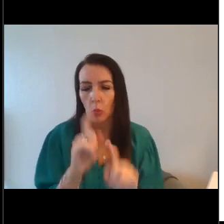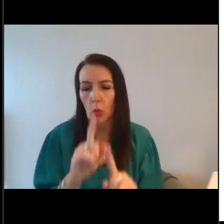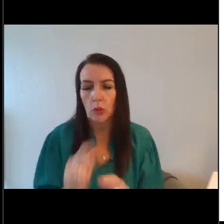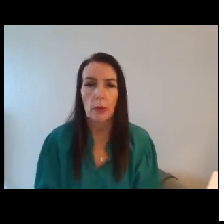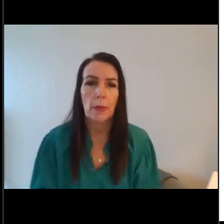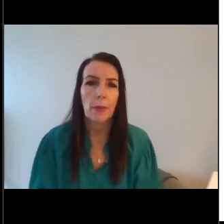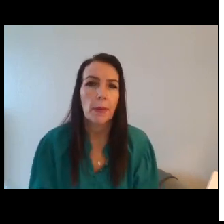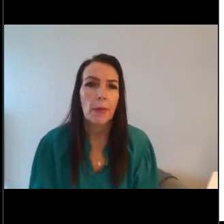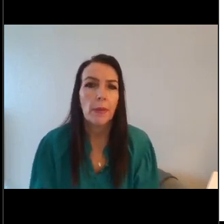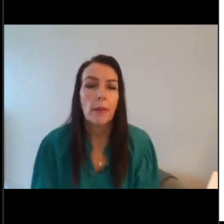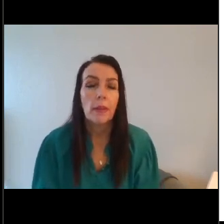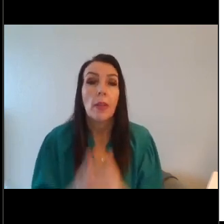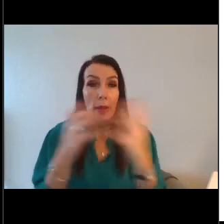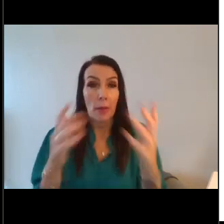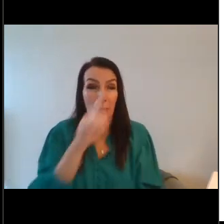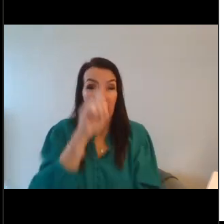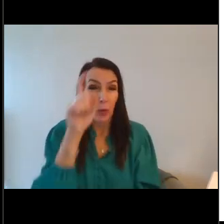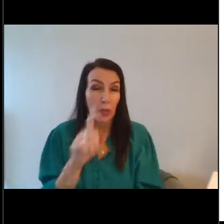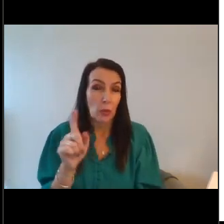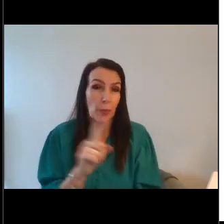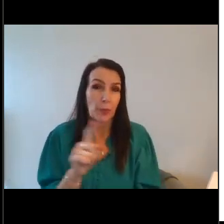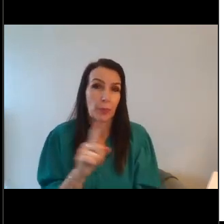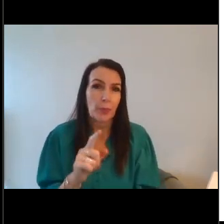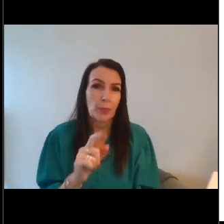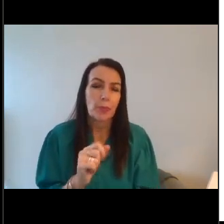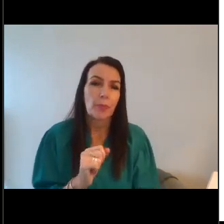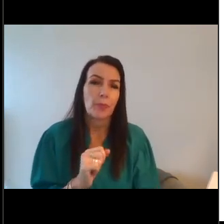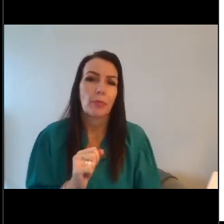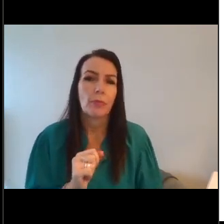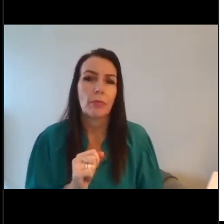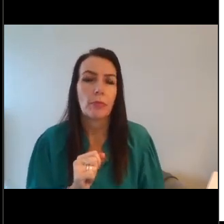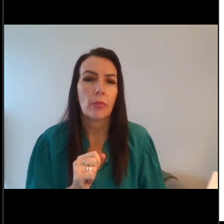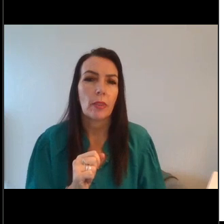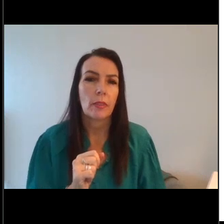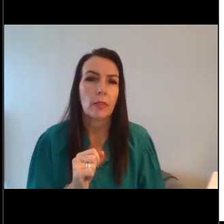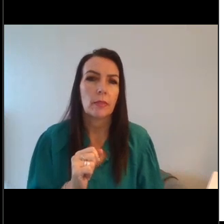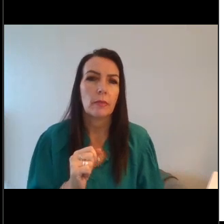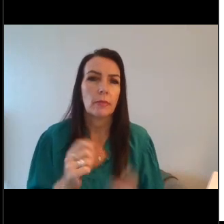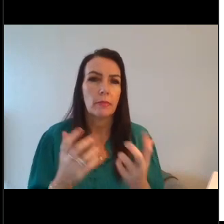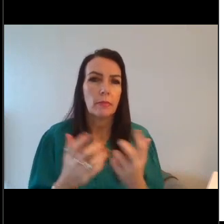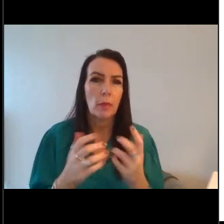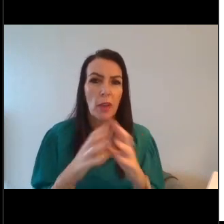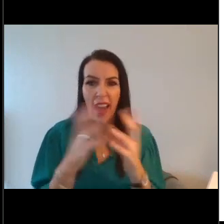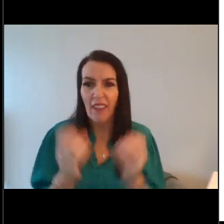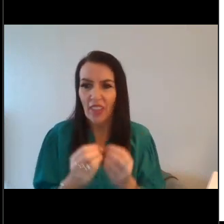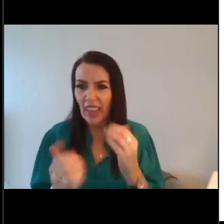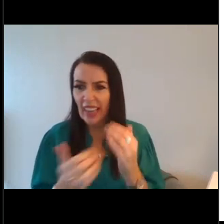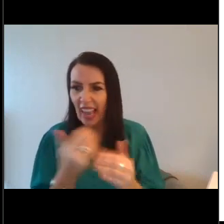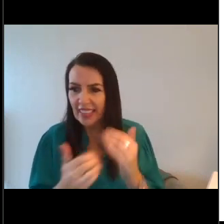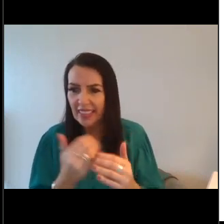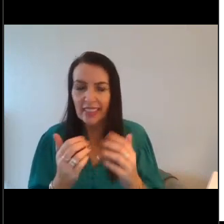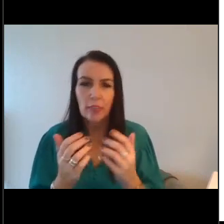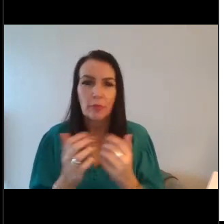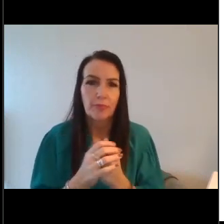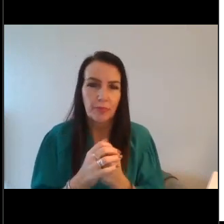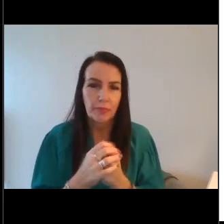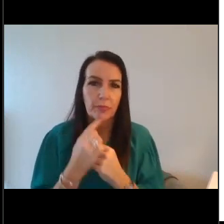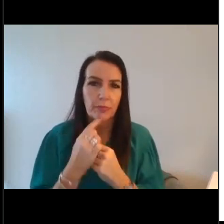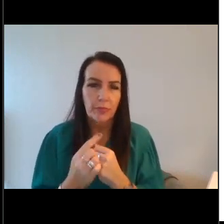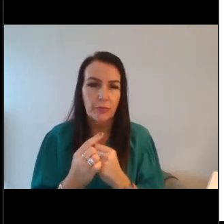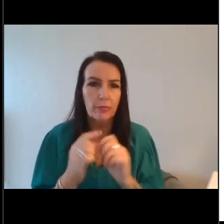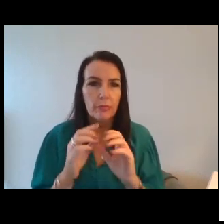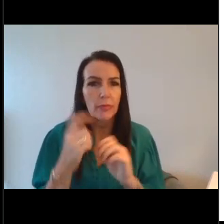Then the big question down the bottom is often the thought is all about getting this stuff in. And I would say start